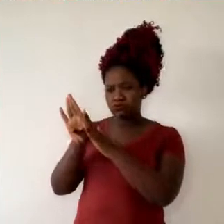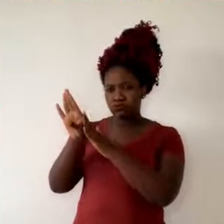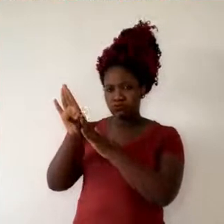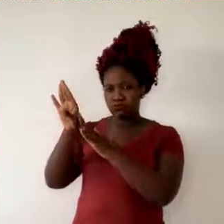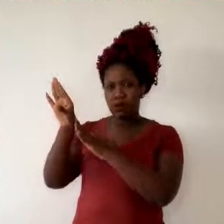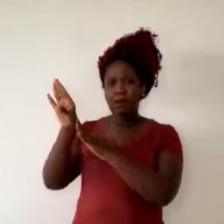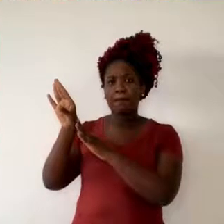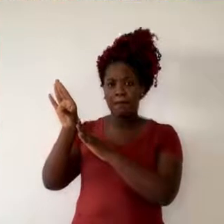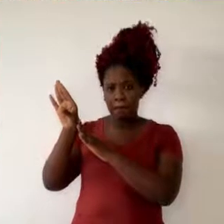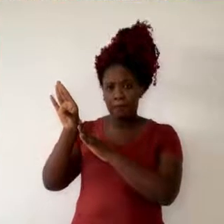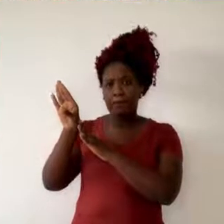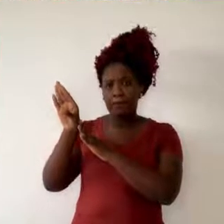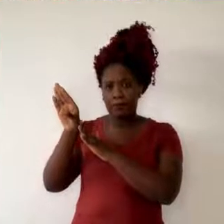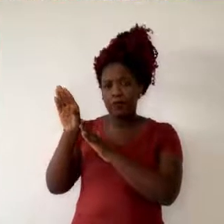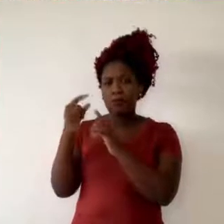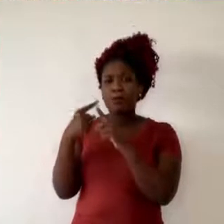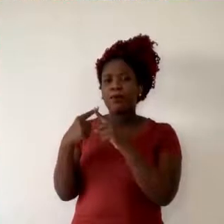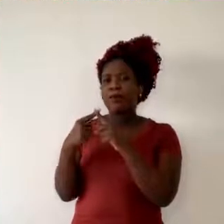in